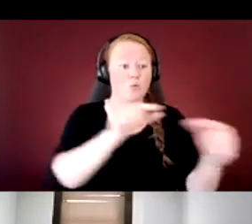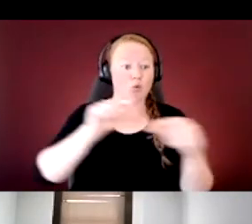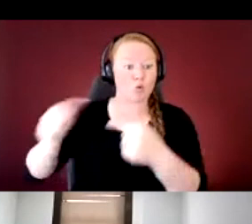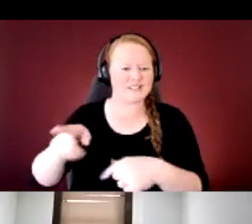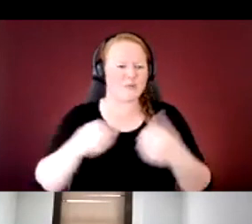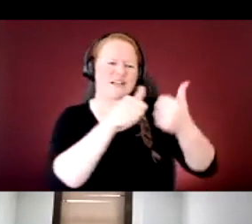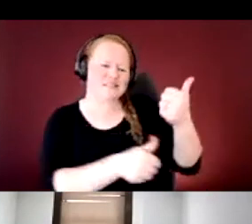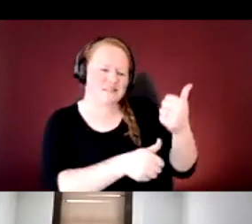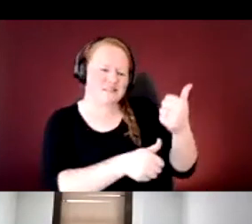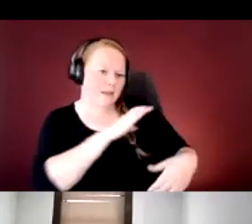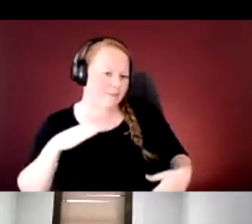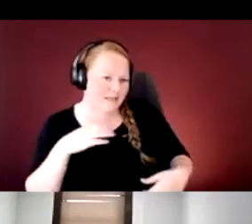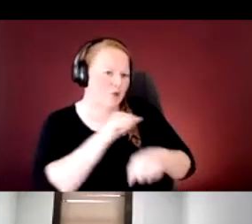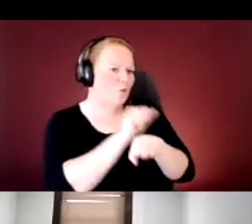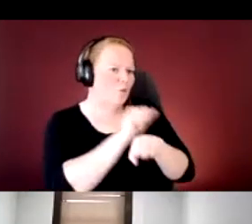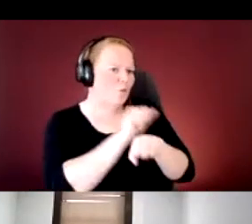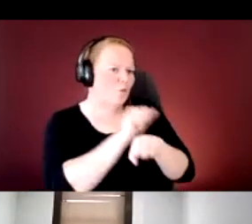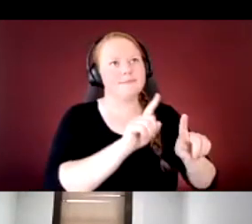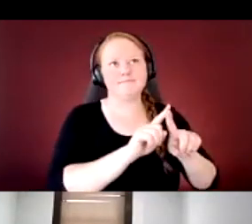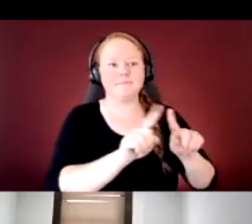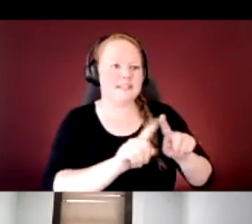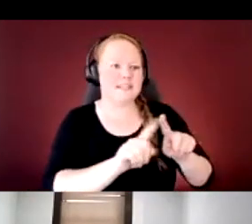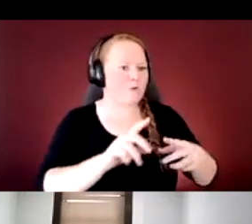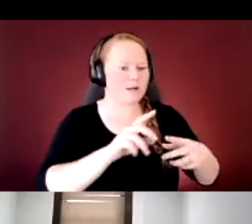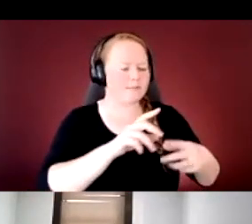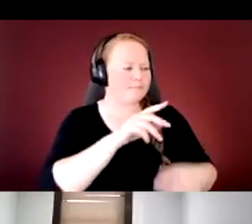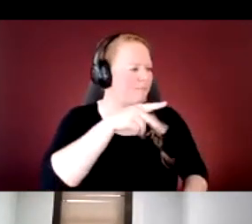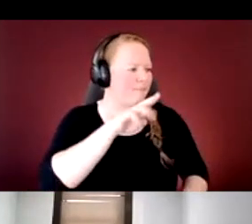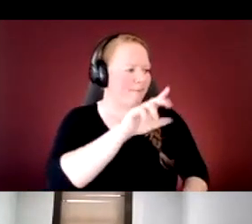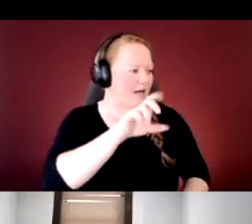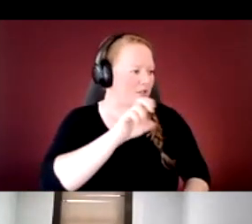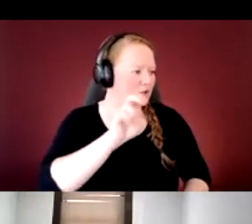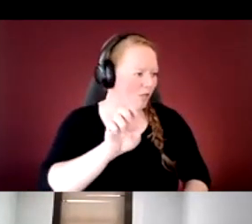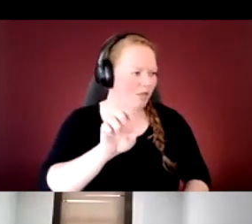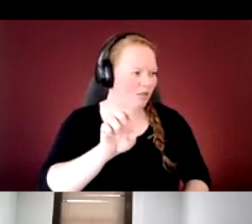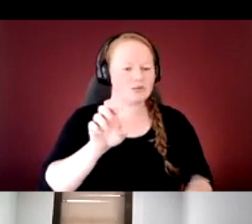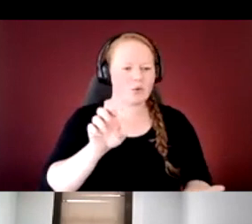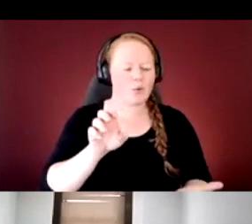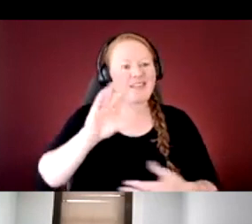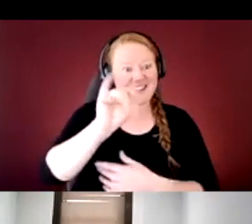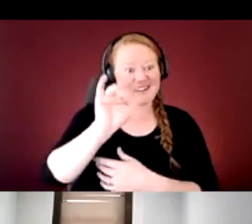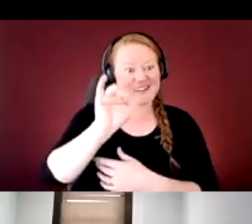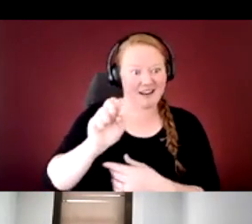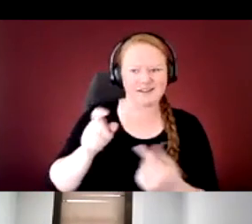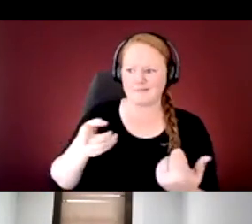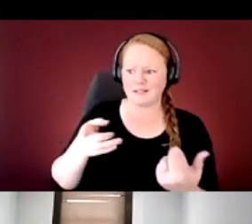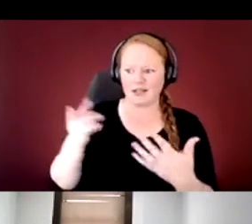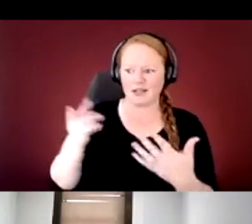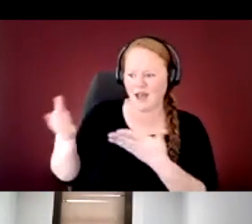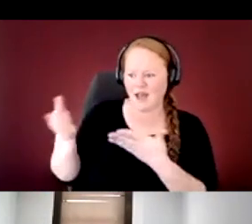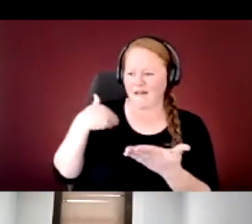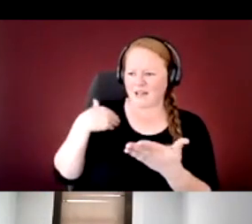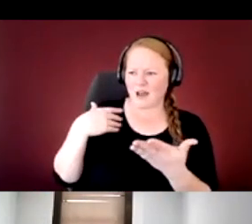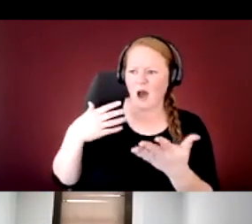specific pieces in the puzzle. The Data and Evaluation Working Group designed and analyzed a public survey with